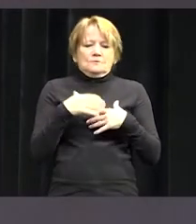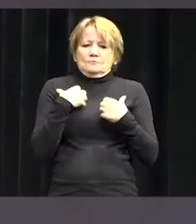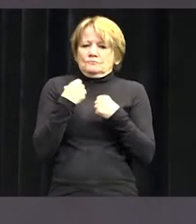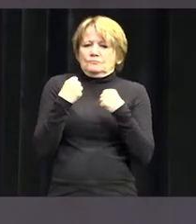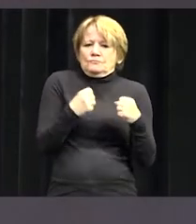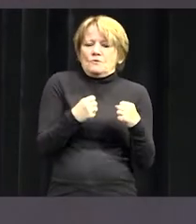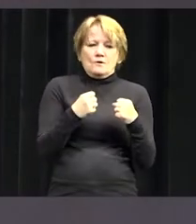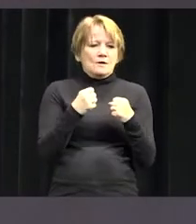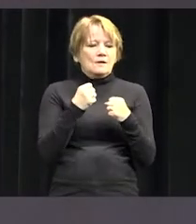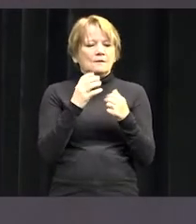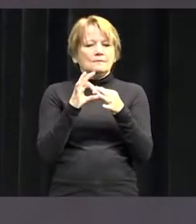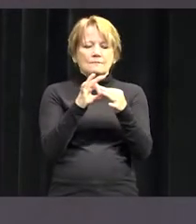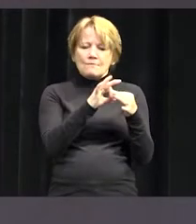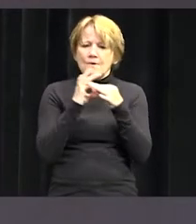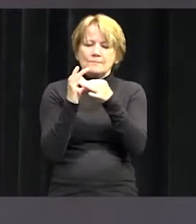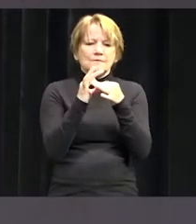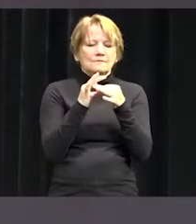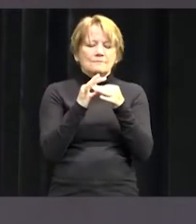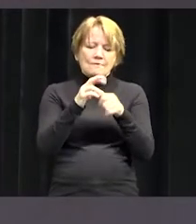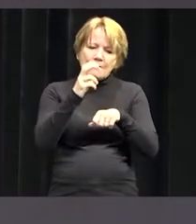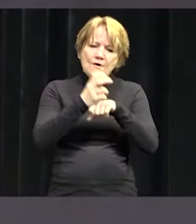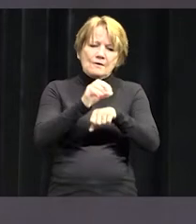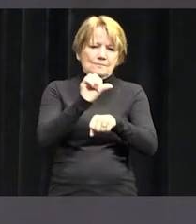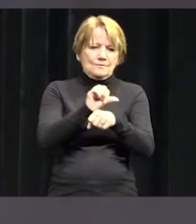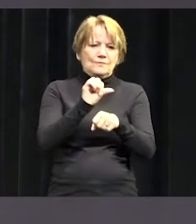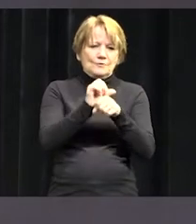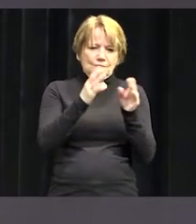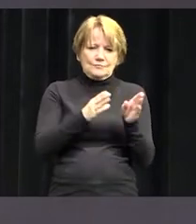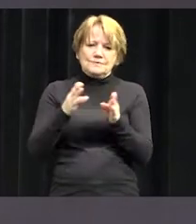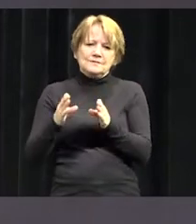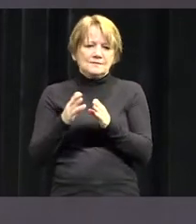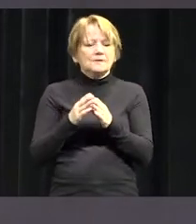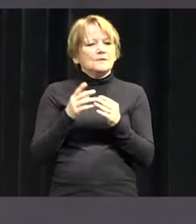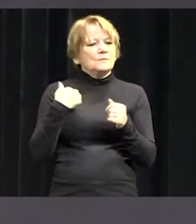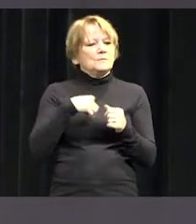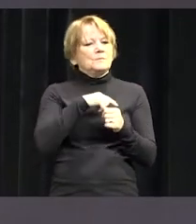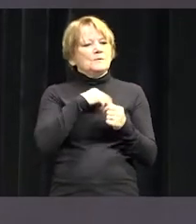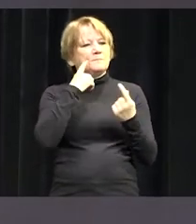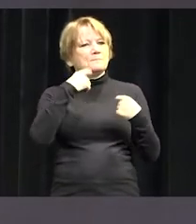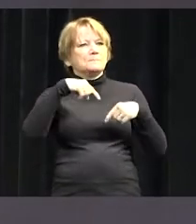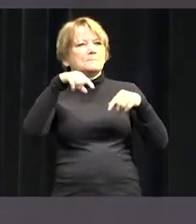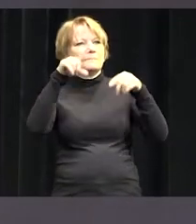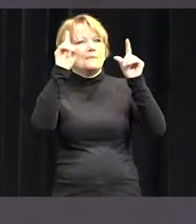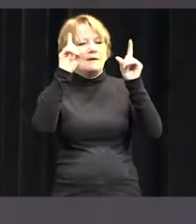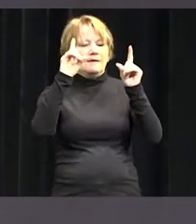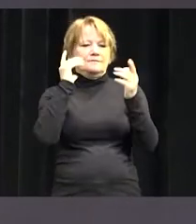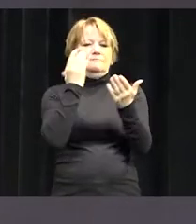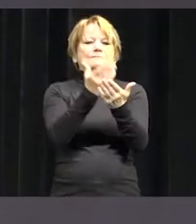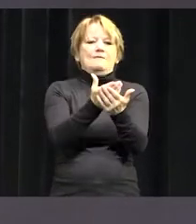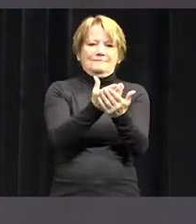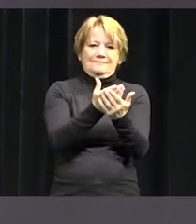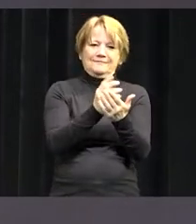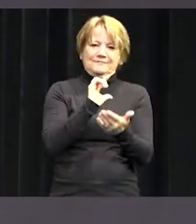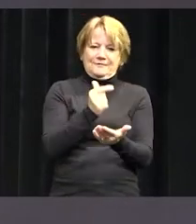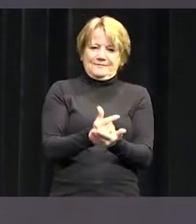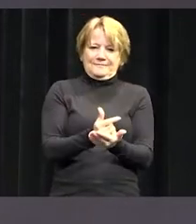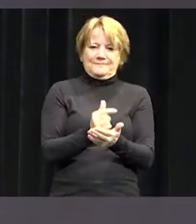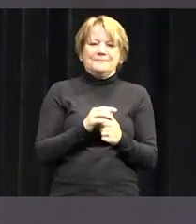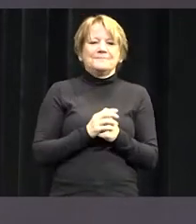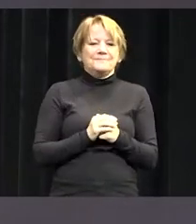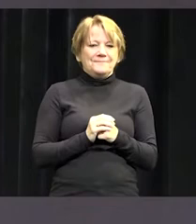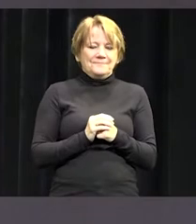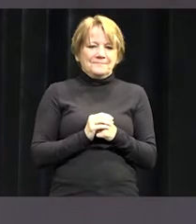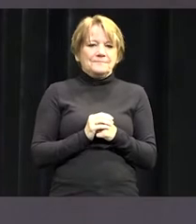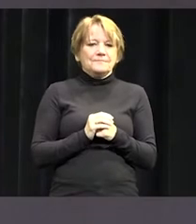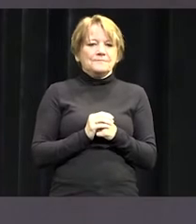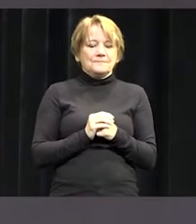the 2021 class has been through tough times classmates have faced challenges like